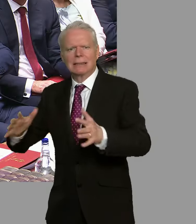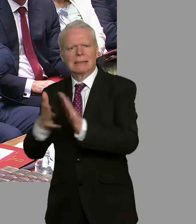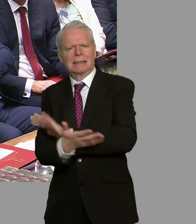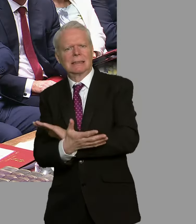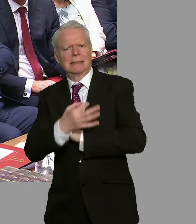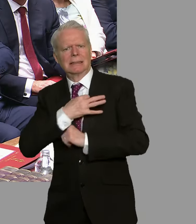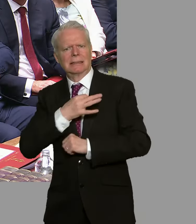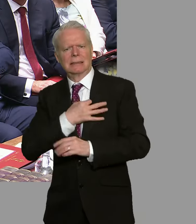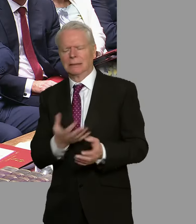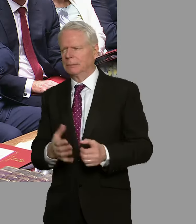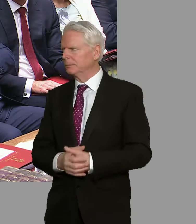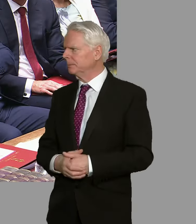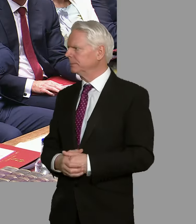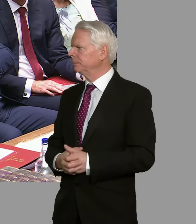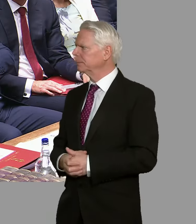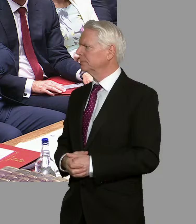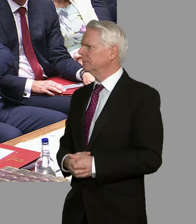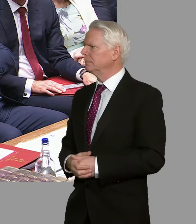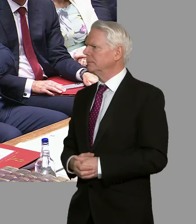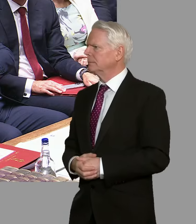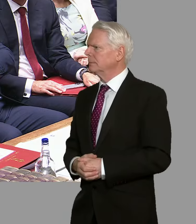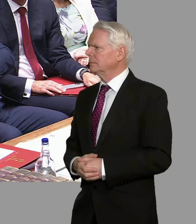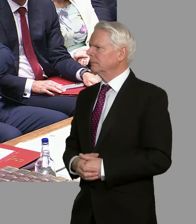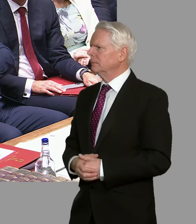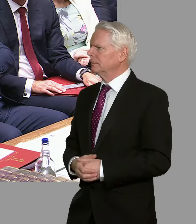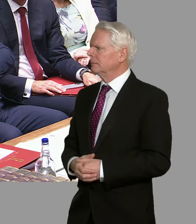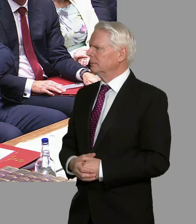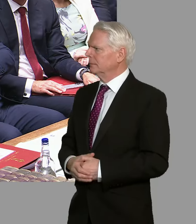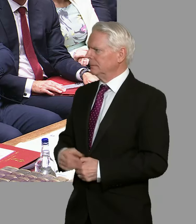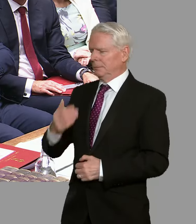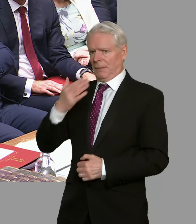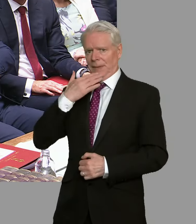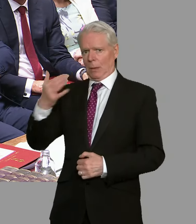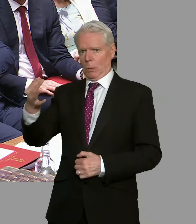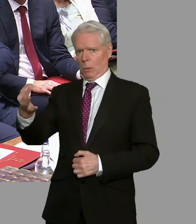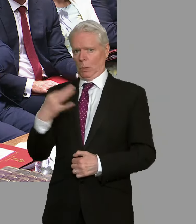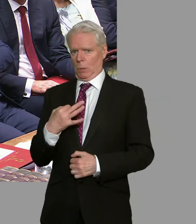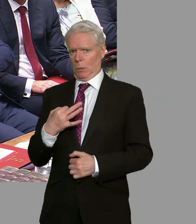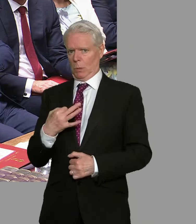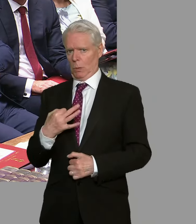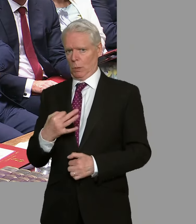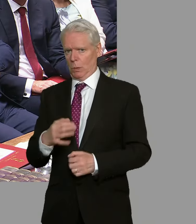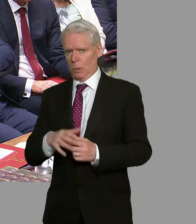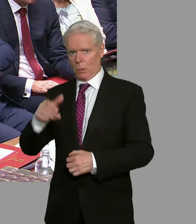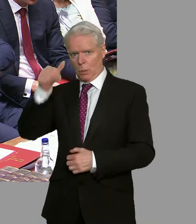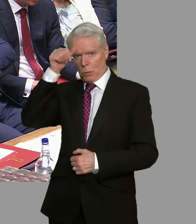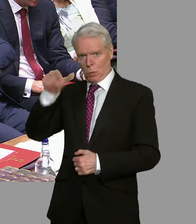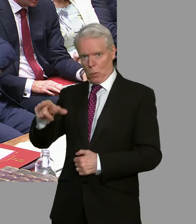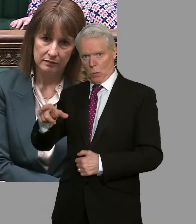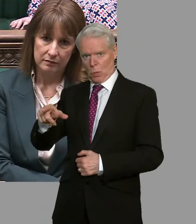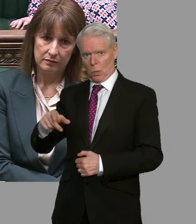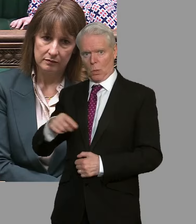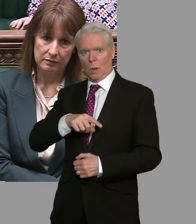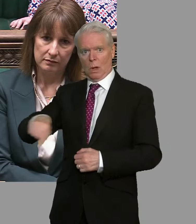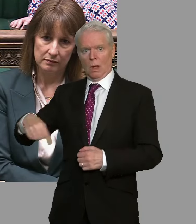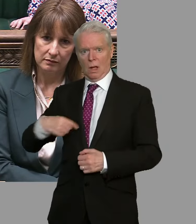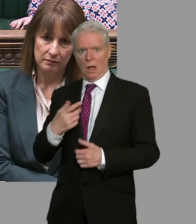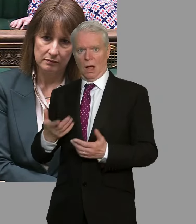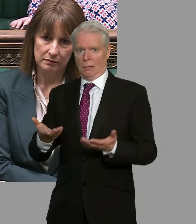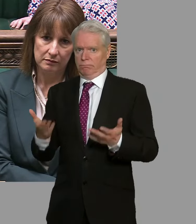I'm limited in what I can say, but let me do the best I can within those constraints, because the project is going through its examination, where